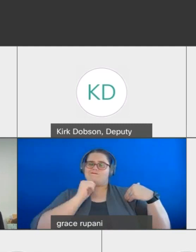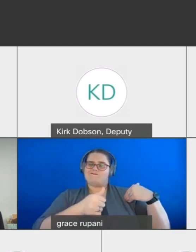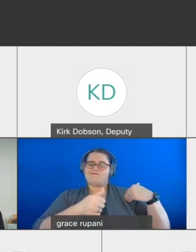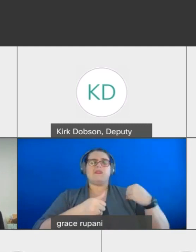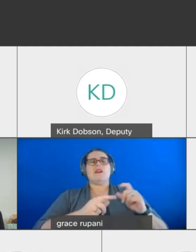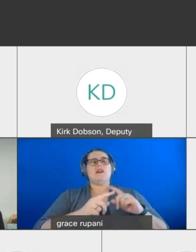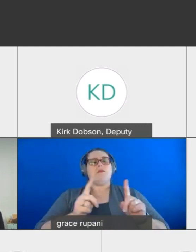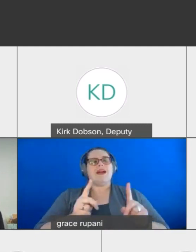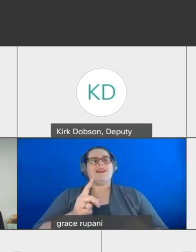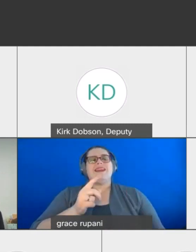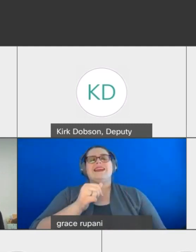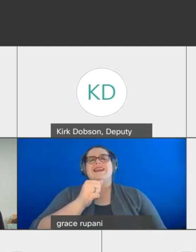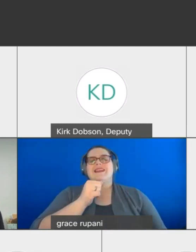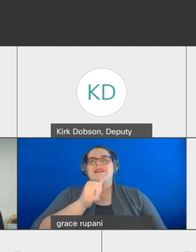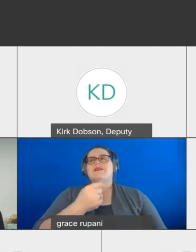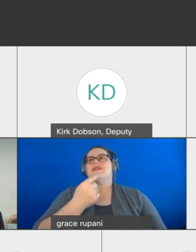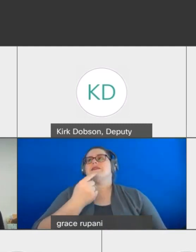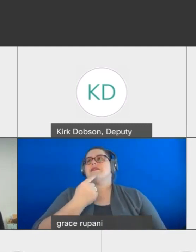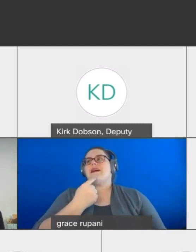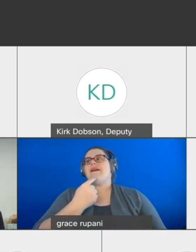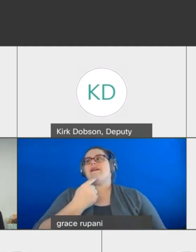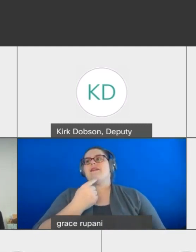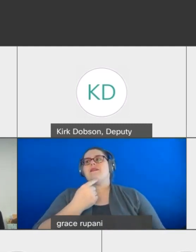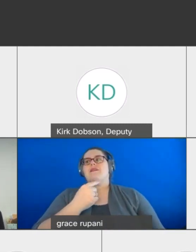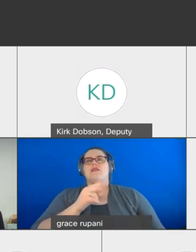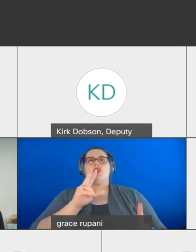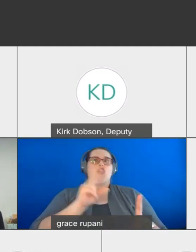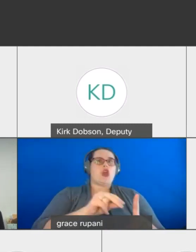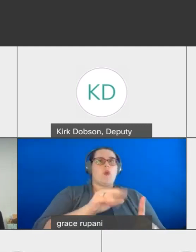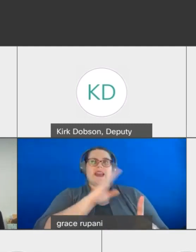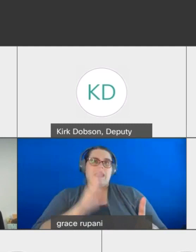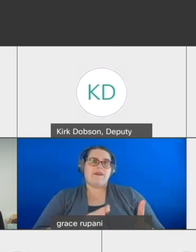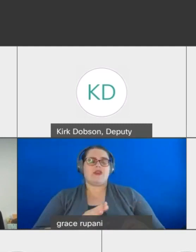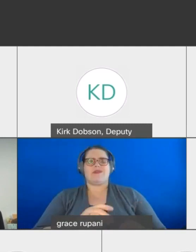it says no, not yet. And so